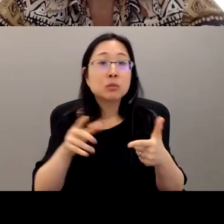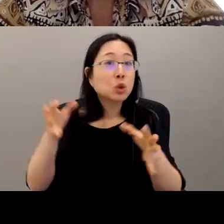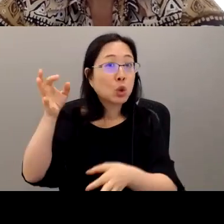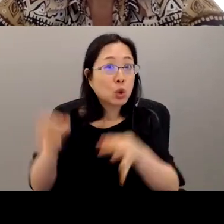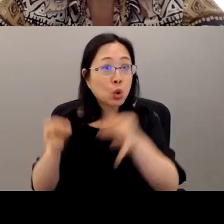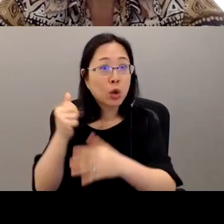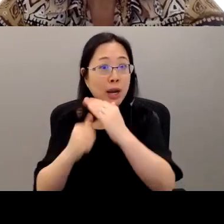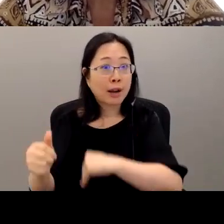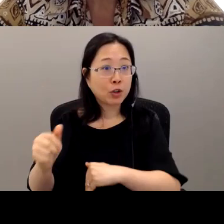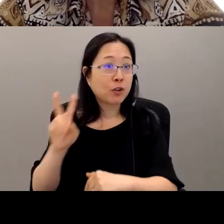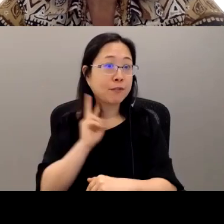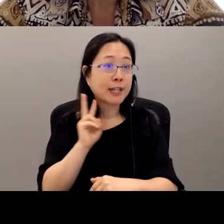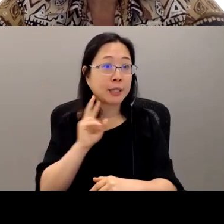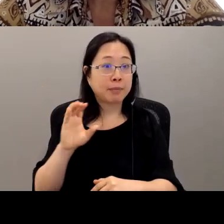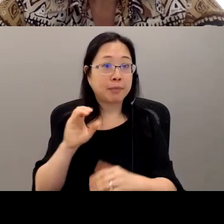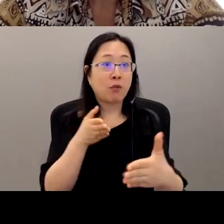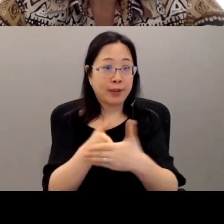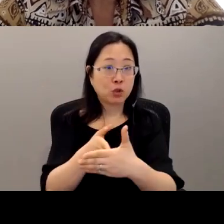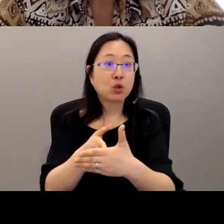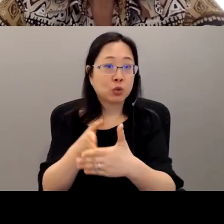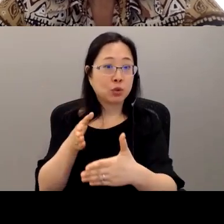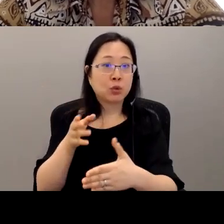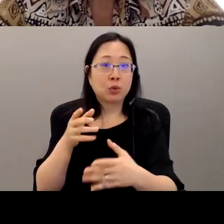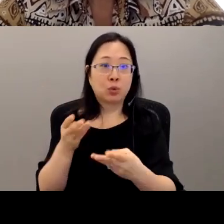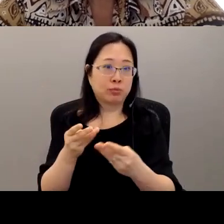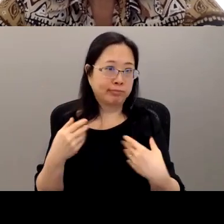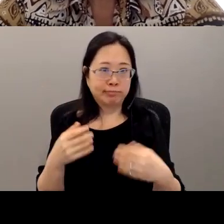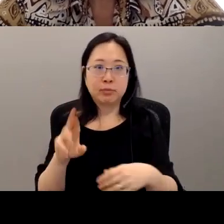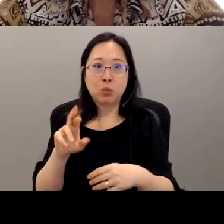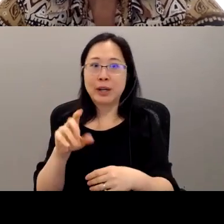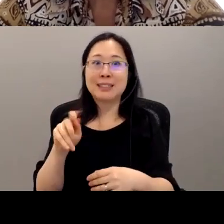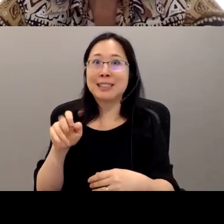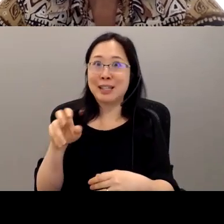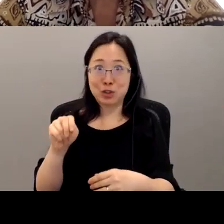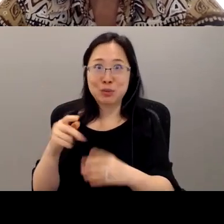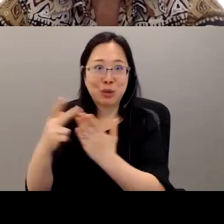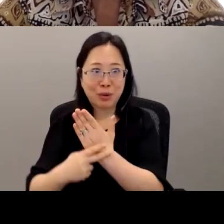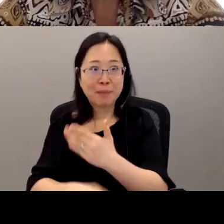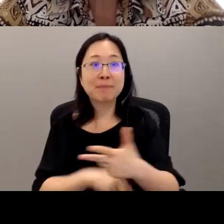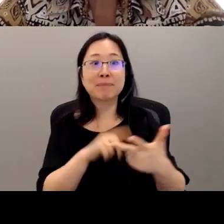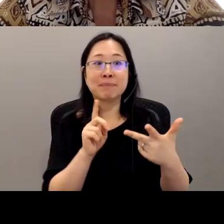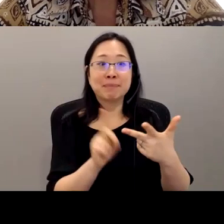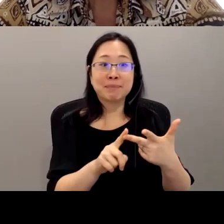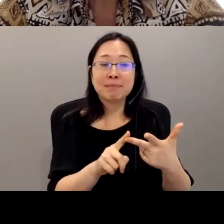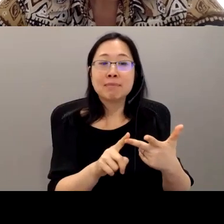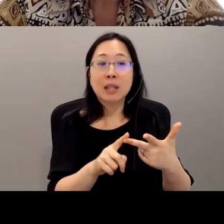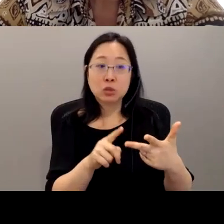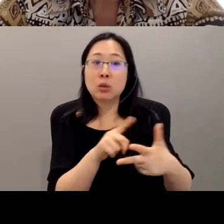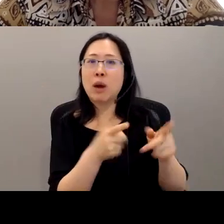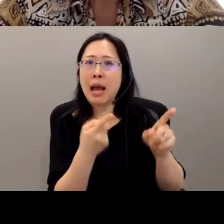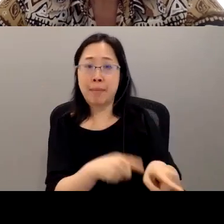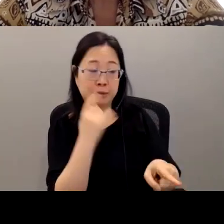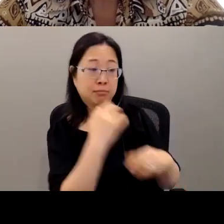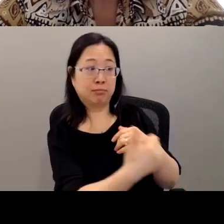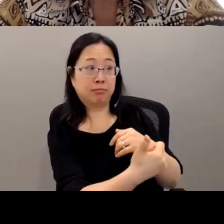Offender Reconciliation Program. Now, when these referrals come to us through these sources, we